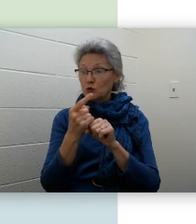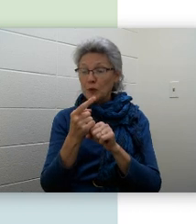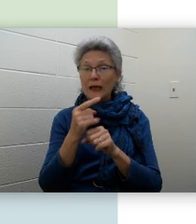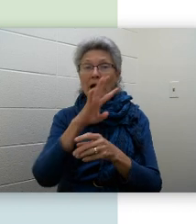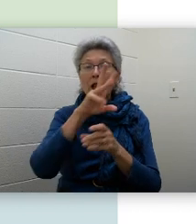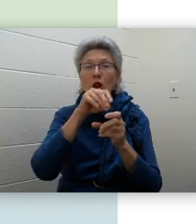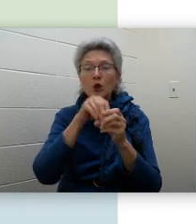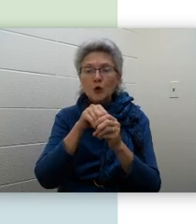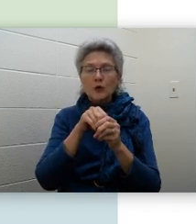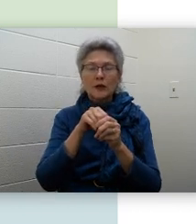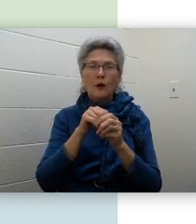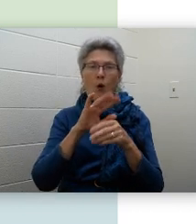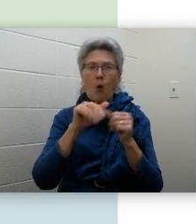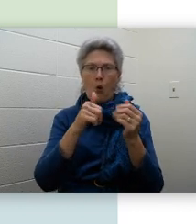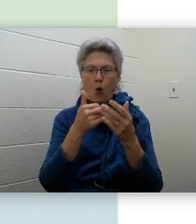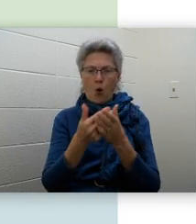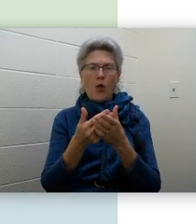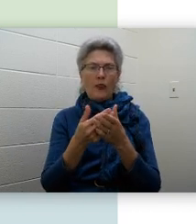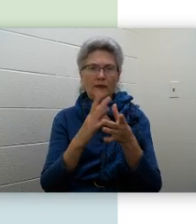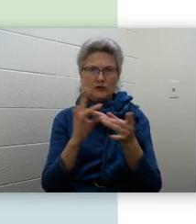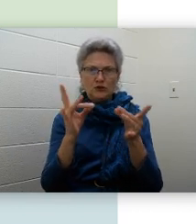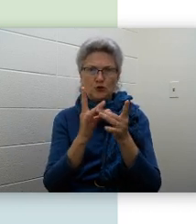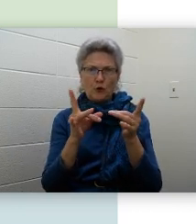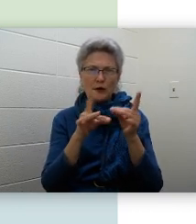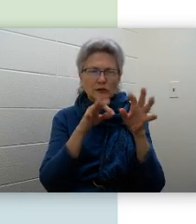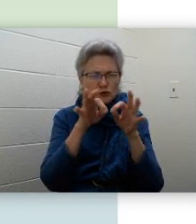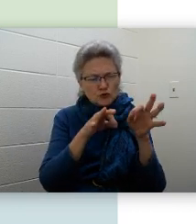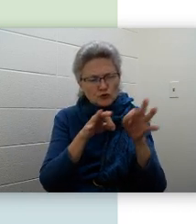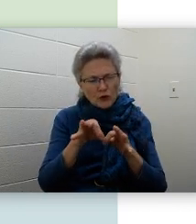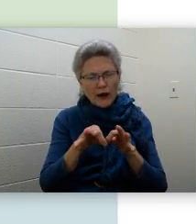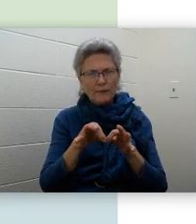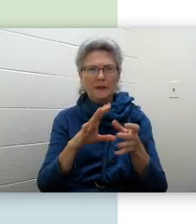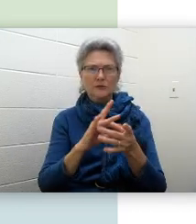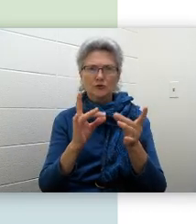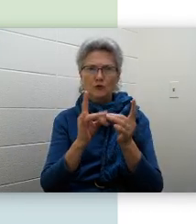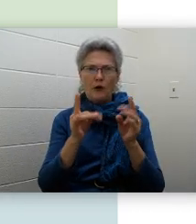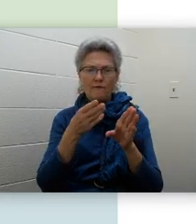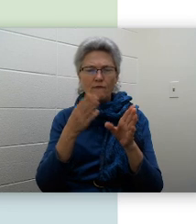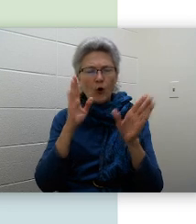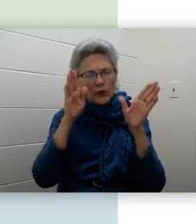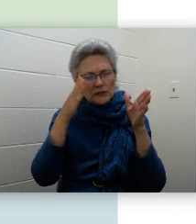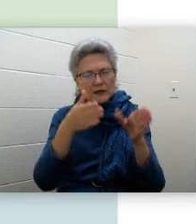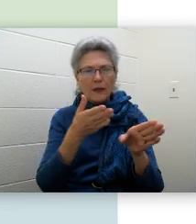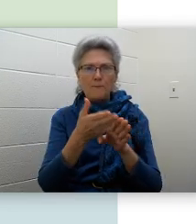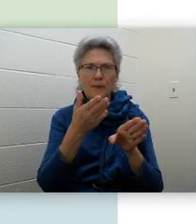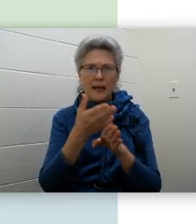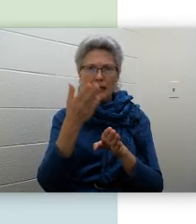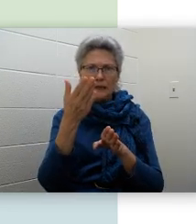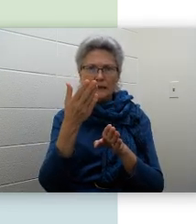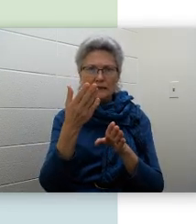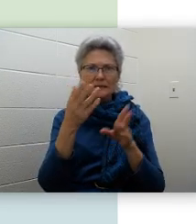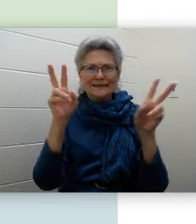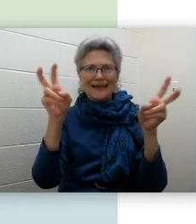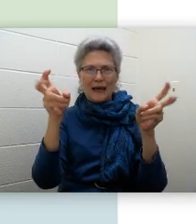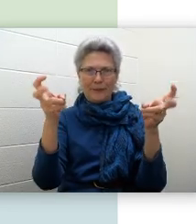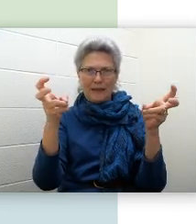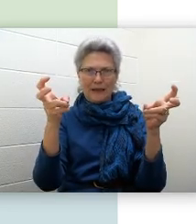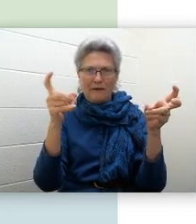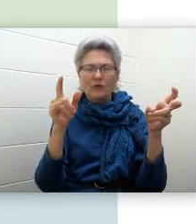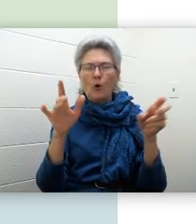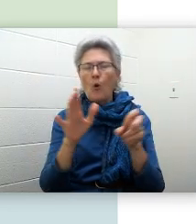are describing the overall text, really focusing on the main importance or the main topic of